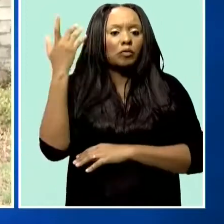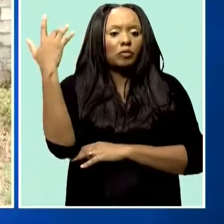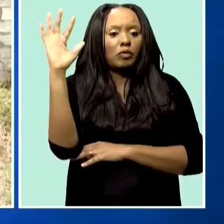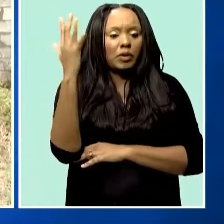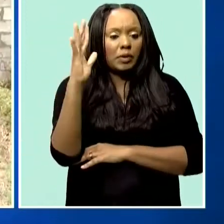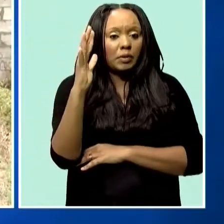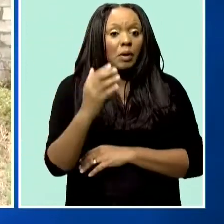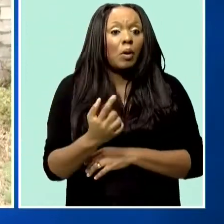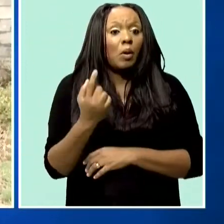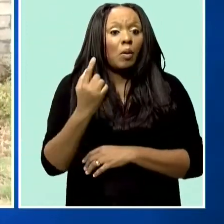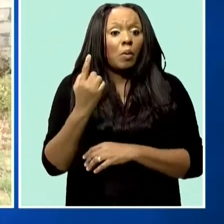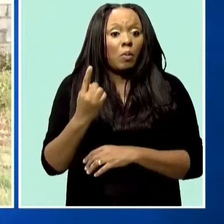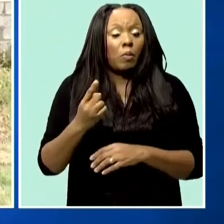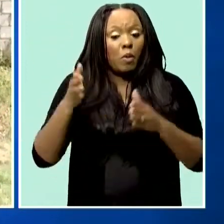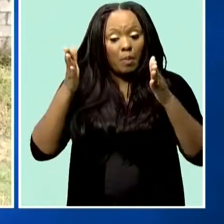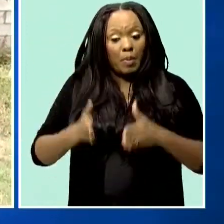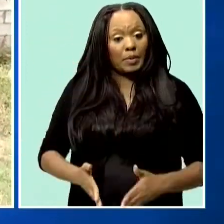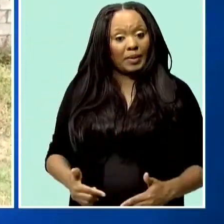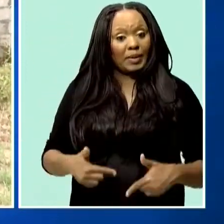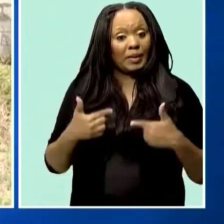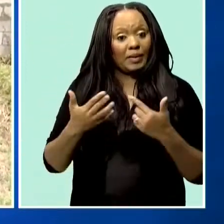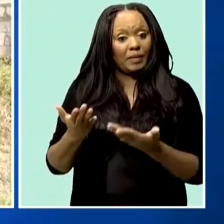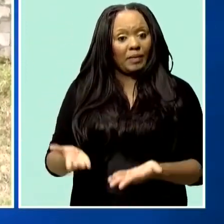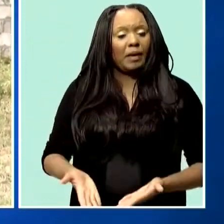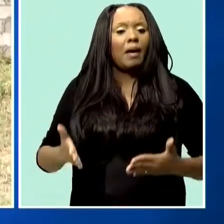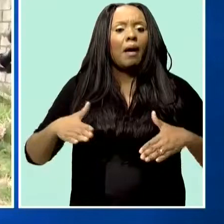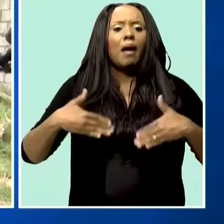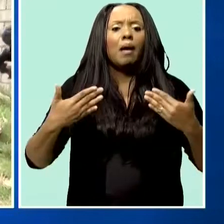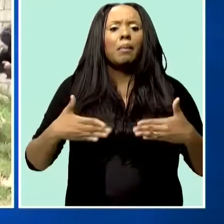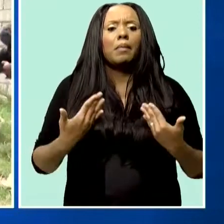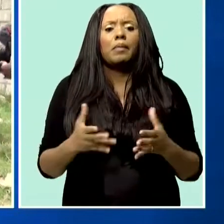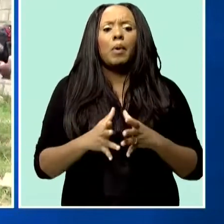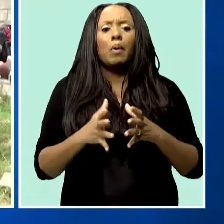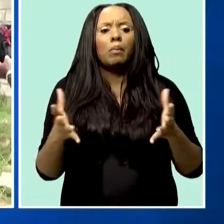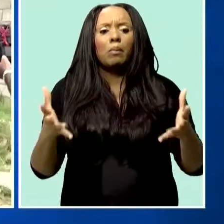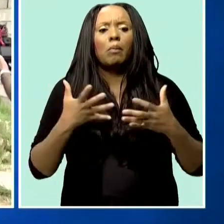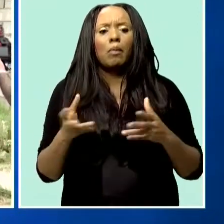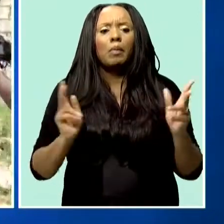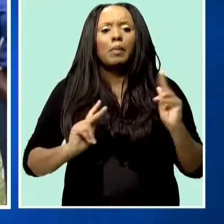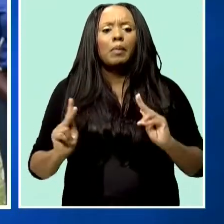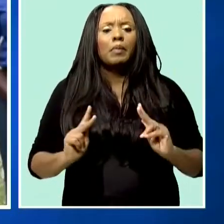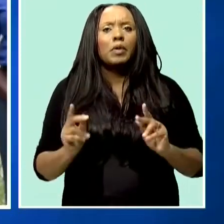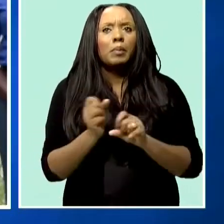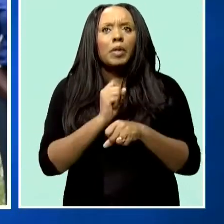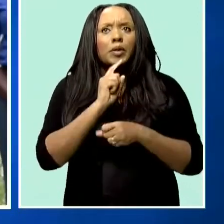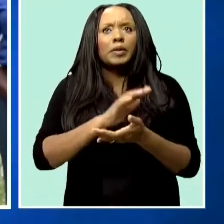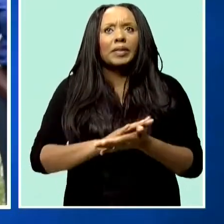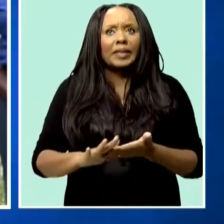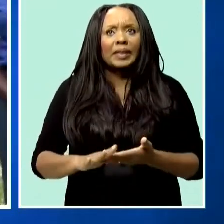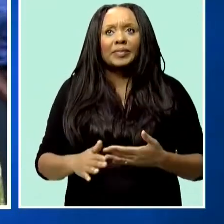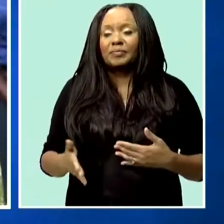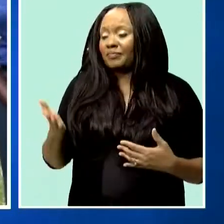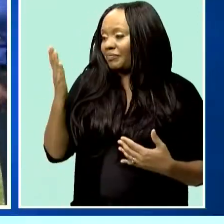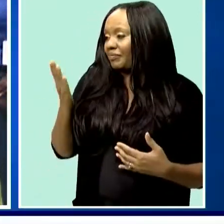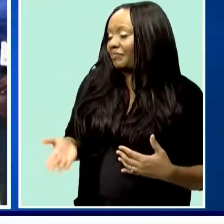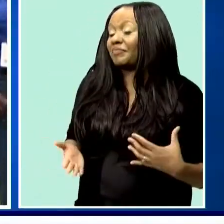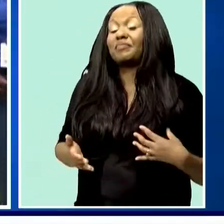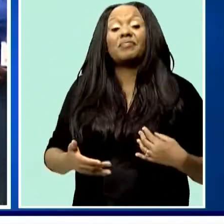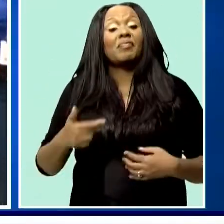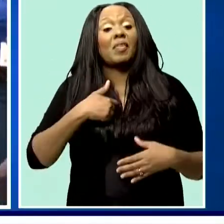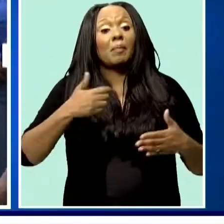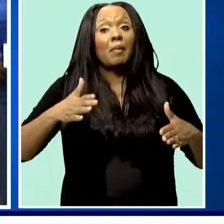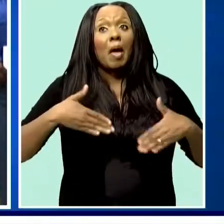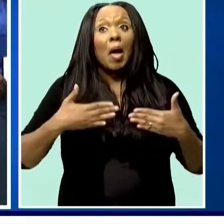she's happy to be seeing addressed. She wants everyone to keep it clean. I'm glad to see that this area is